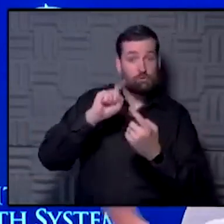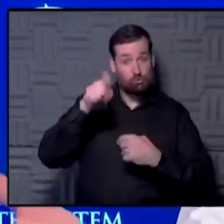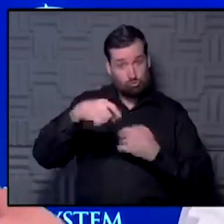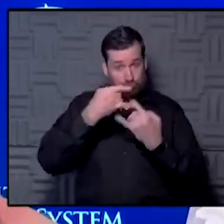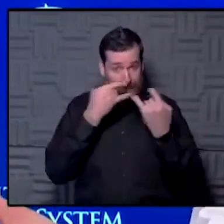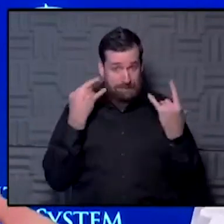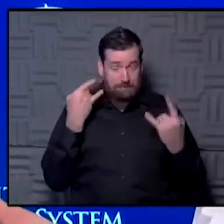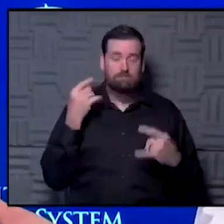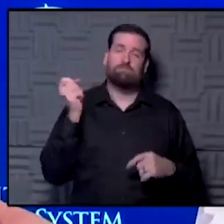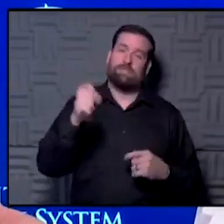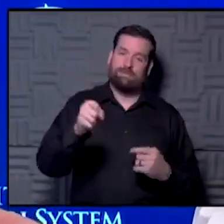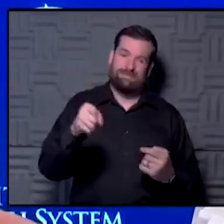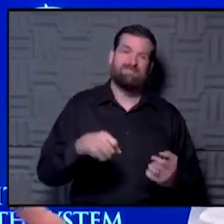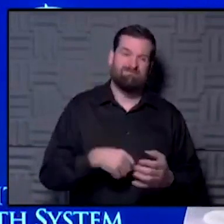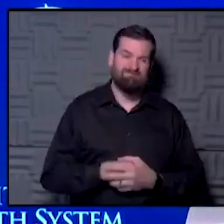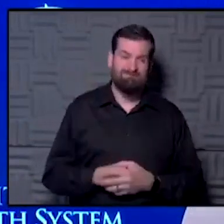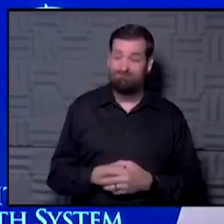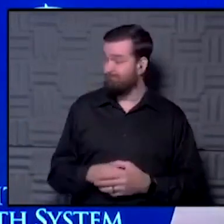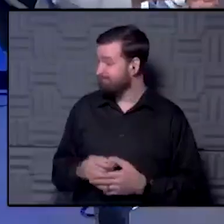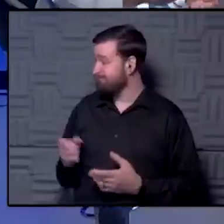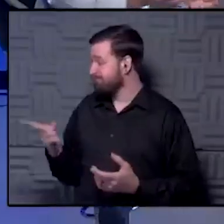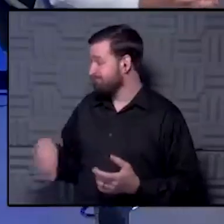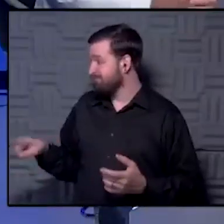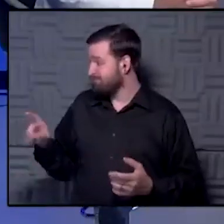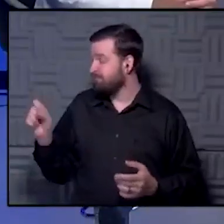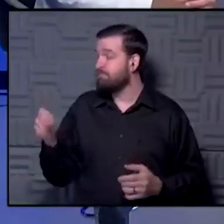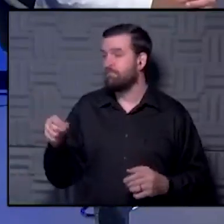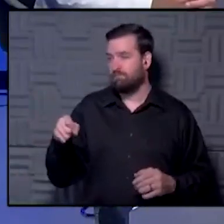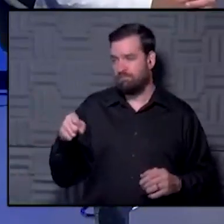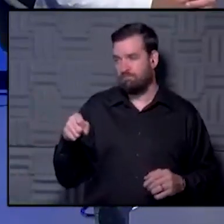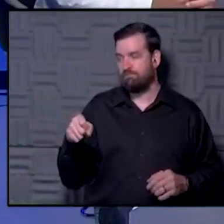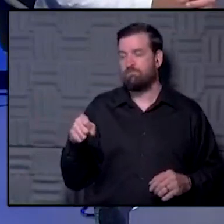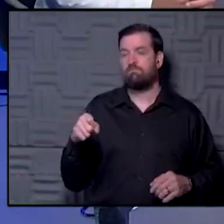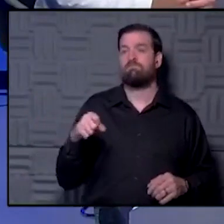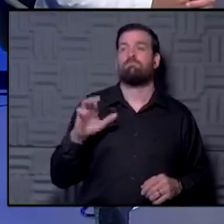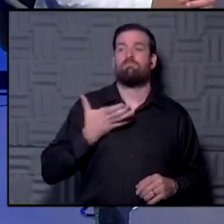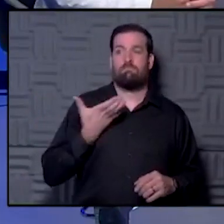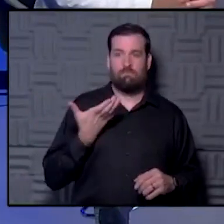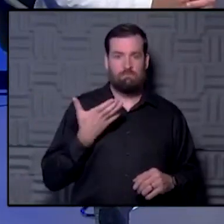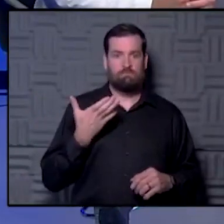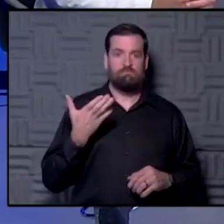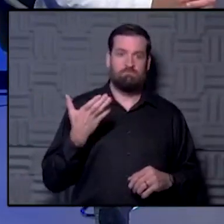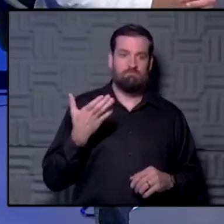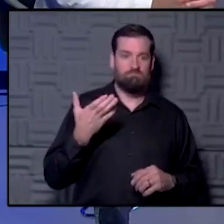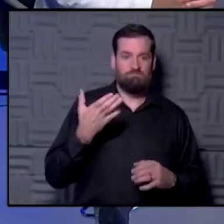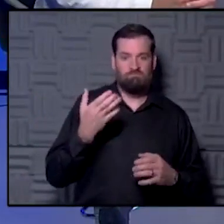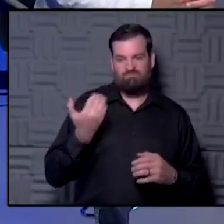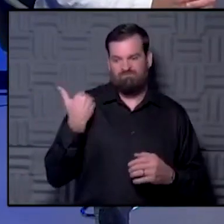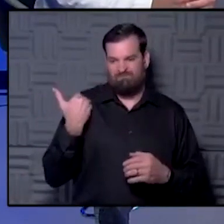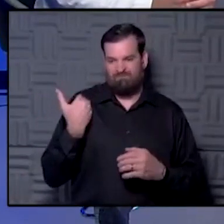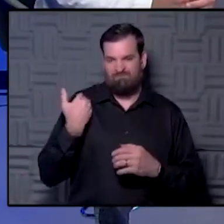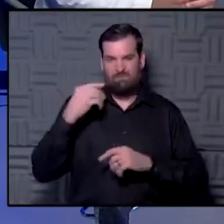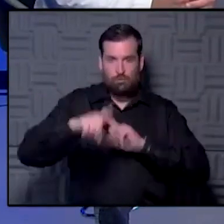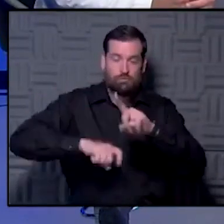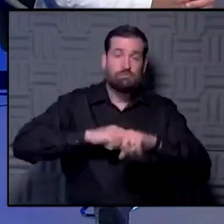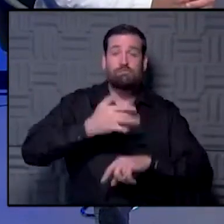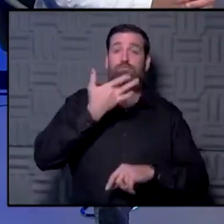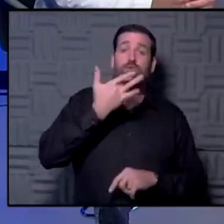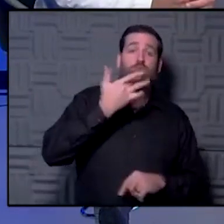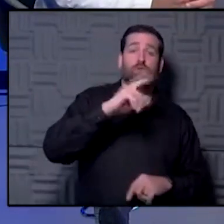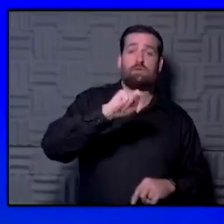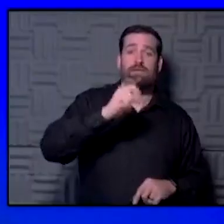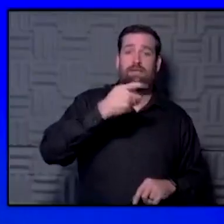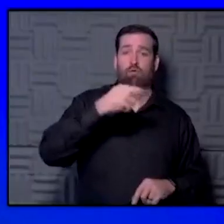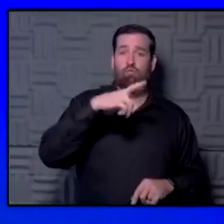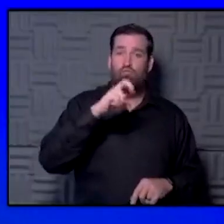Yeah, probably so. Team? Yeah, and I think this goes back to our last question. I would certainly prefer both parties to have a neoprene or a 2 or 3 level